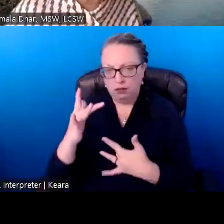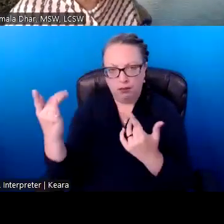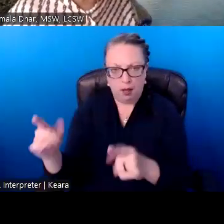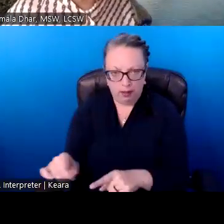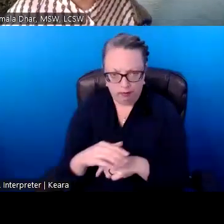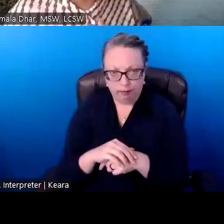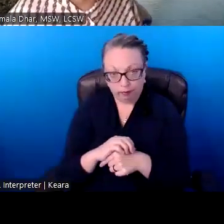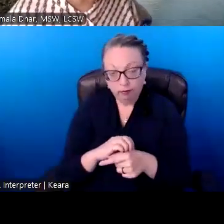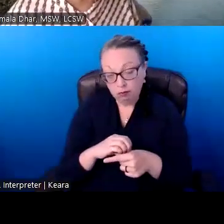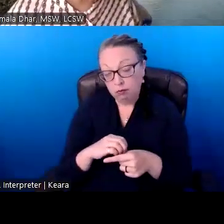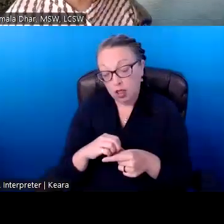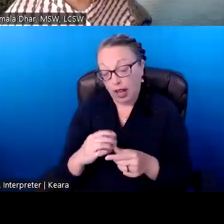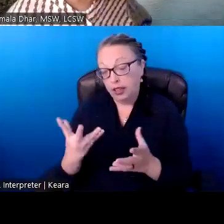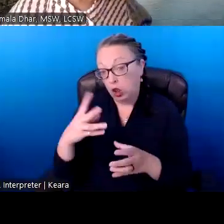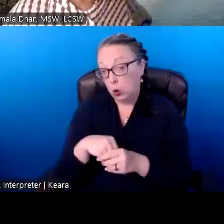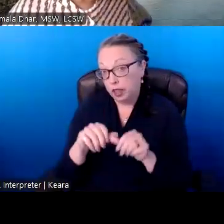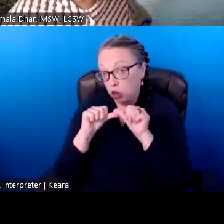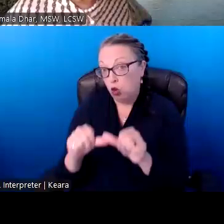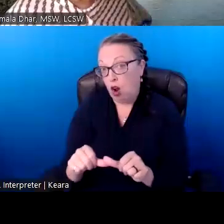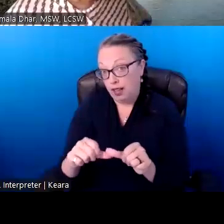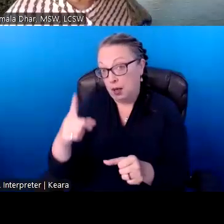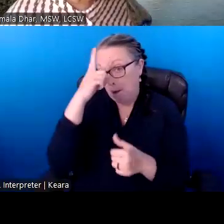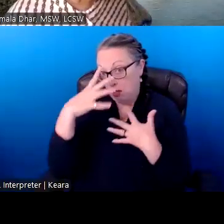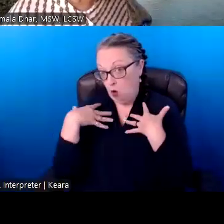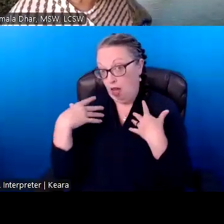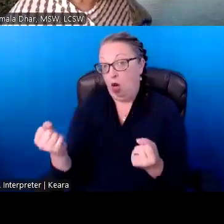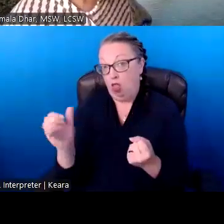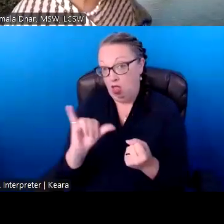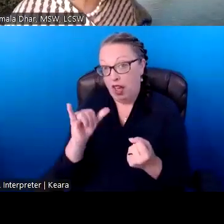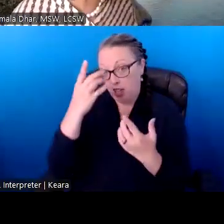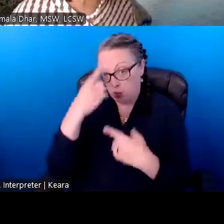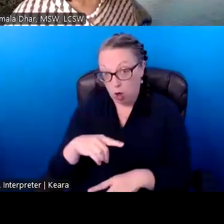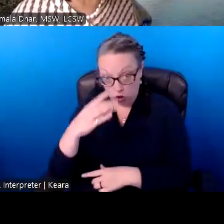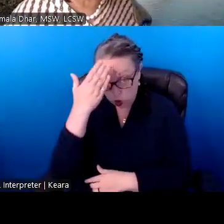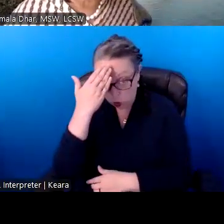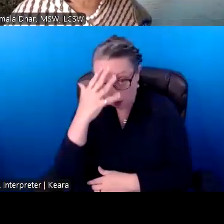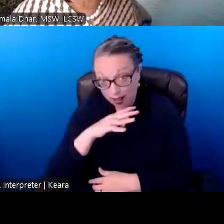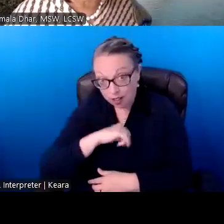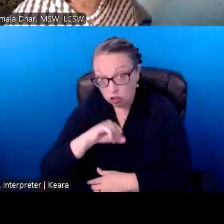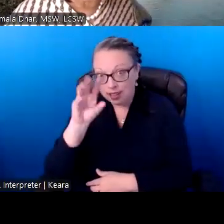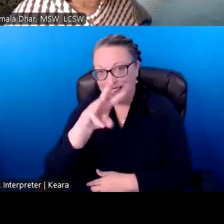chronic mental health illness like depression, etc.? You know what the age is? 66.